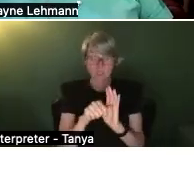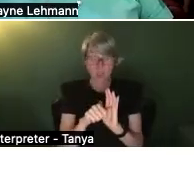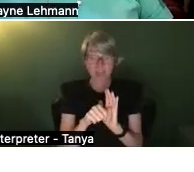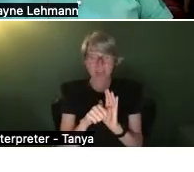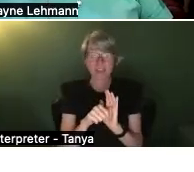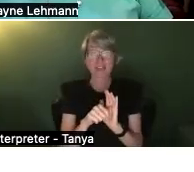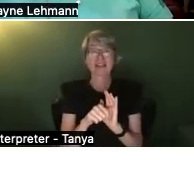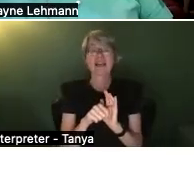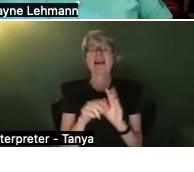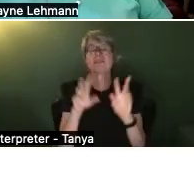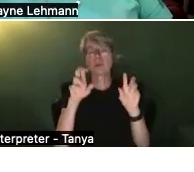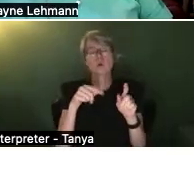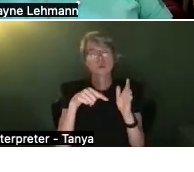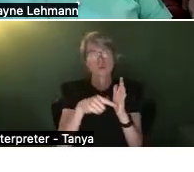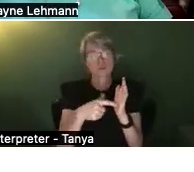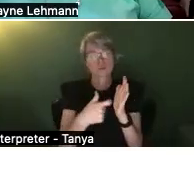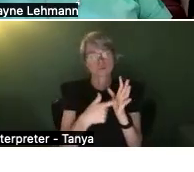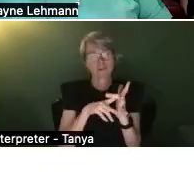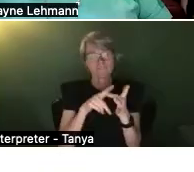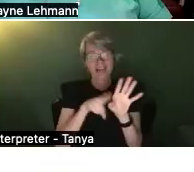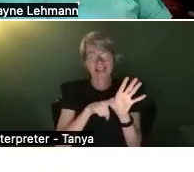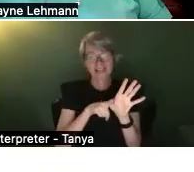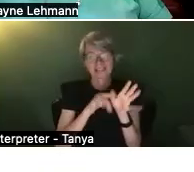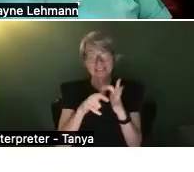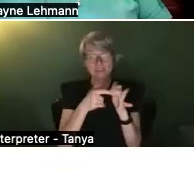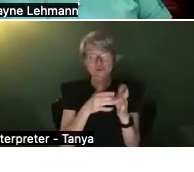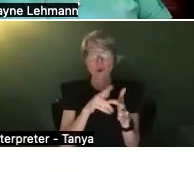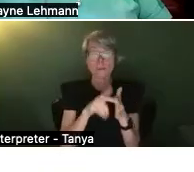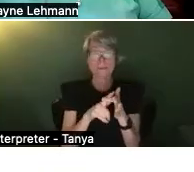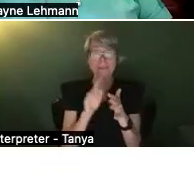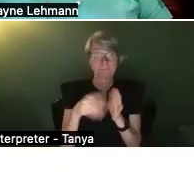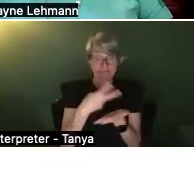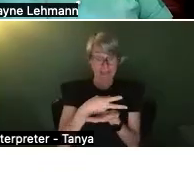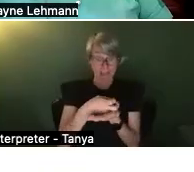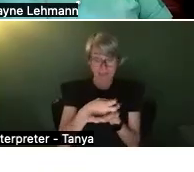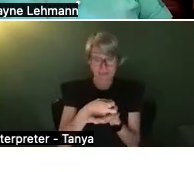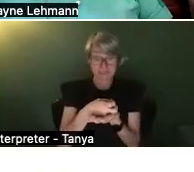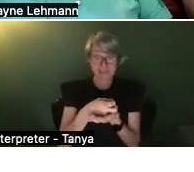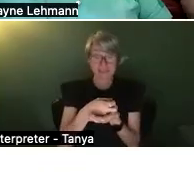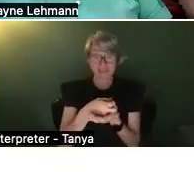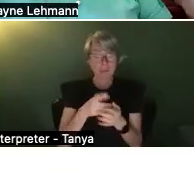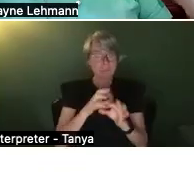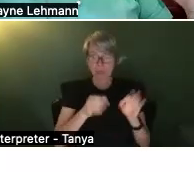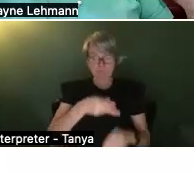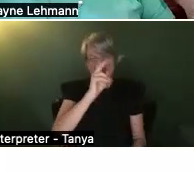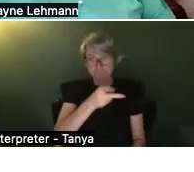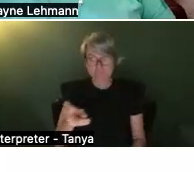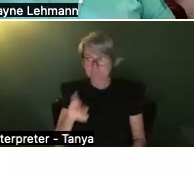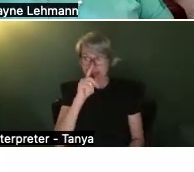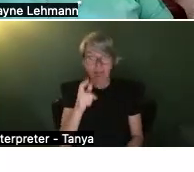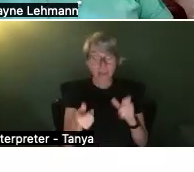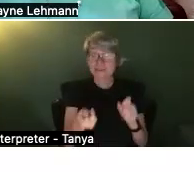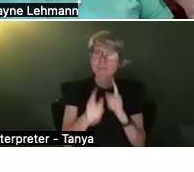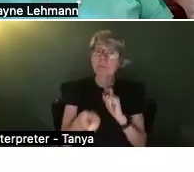Dravet syndrome, which meant that she had very unstable epilepsy and often